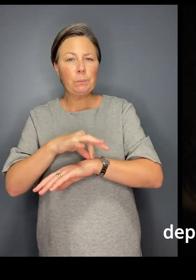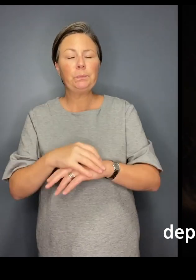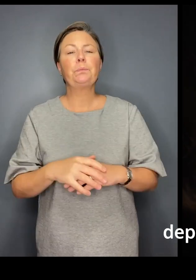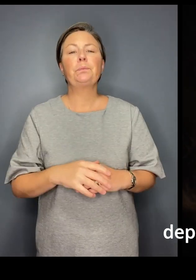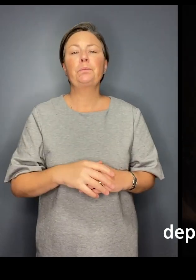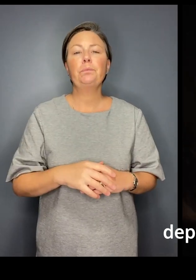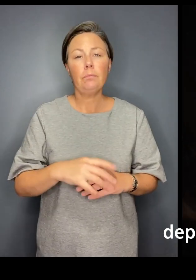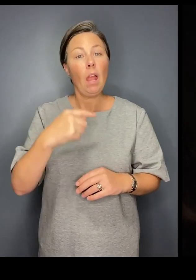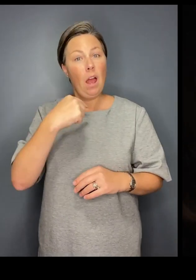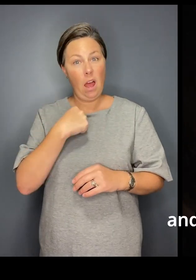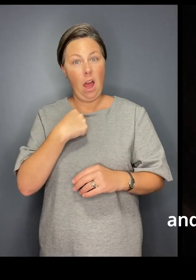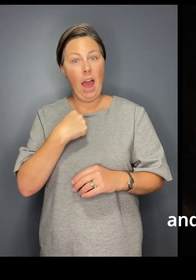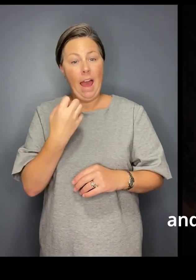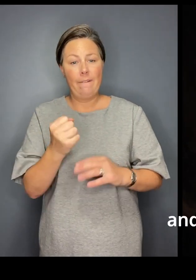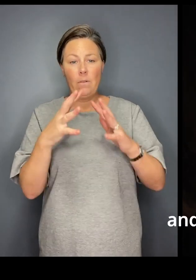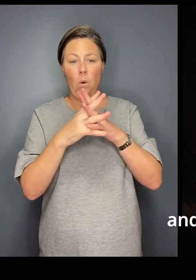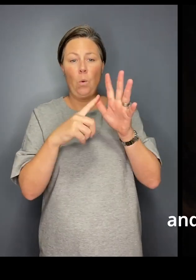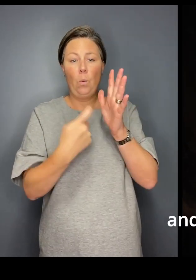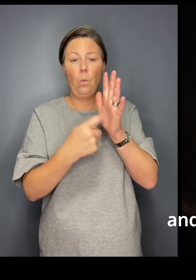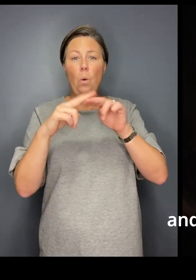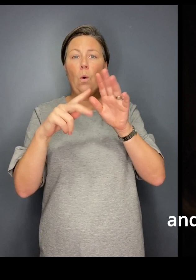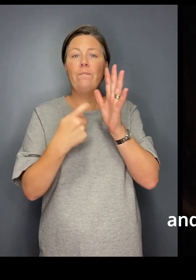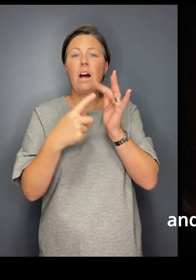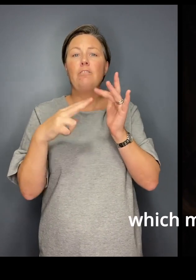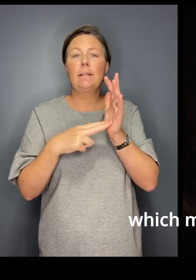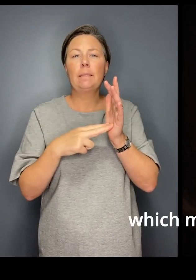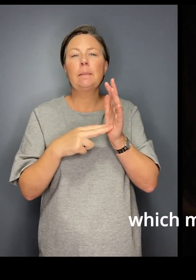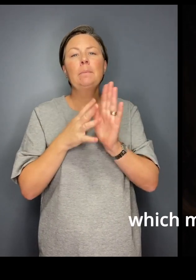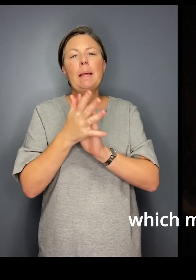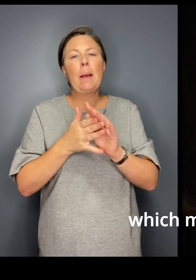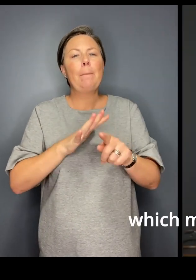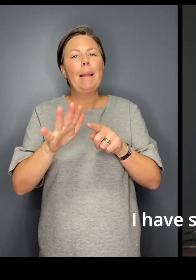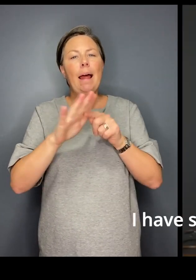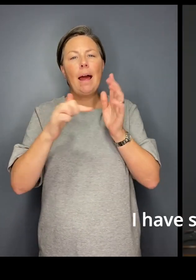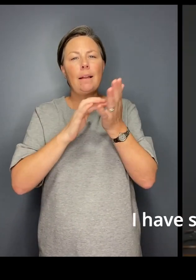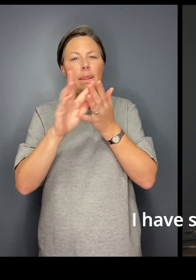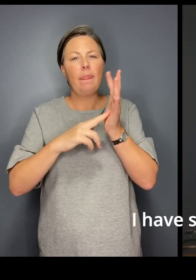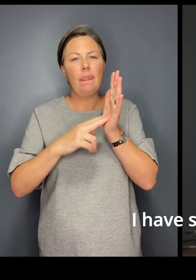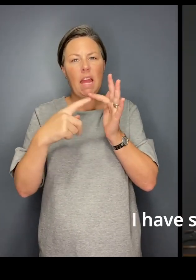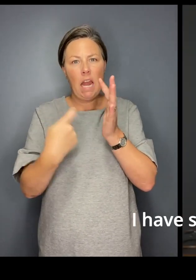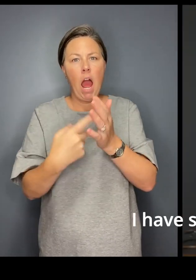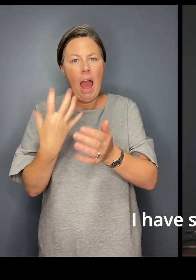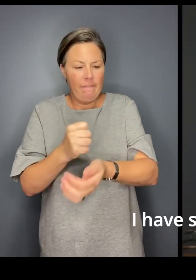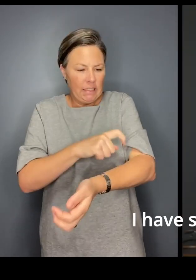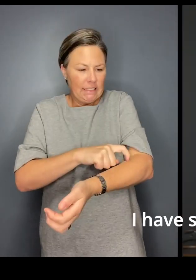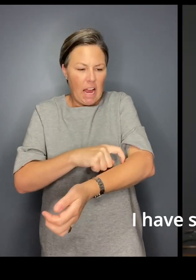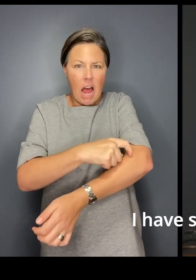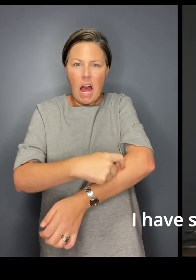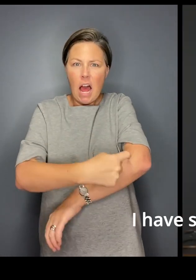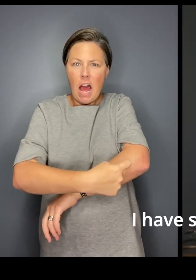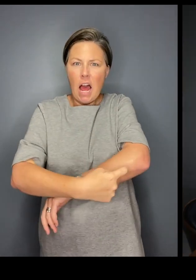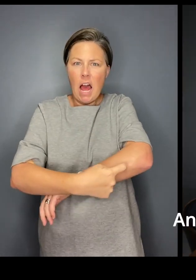while back, and because I am on warfarin, which means I have regular blood tests, I had significant scarring on my